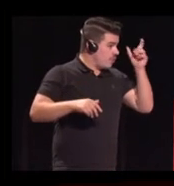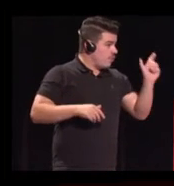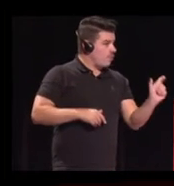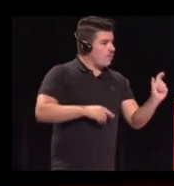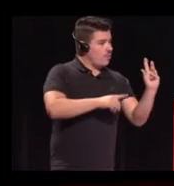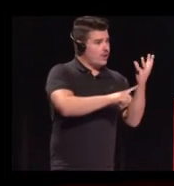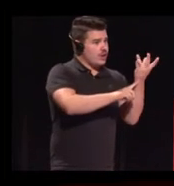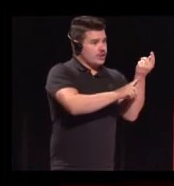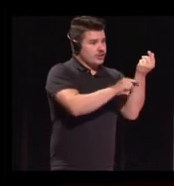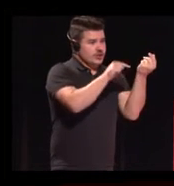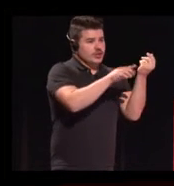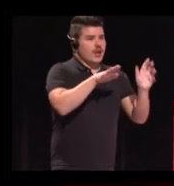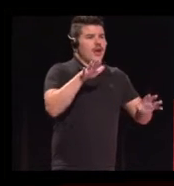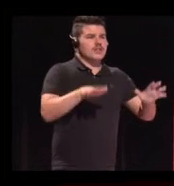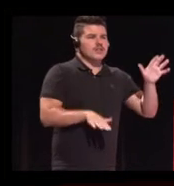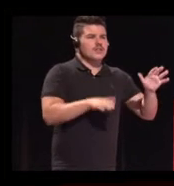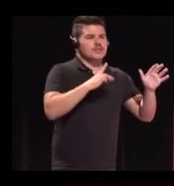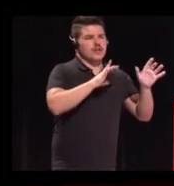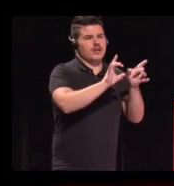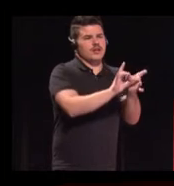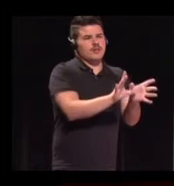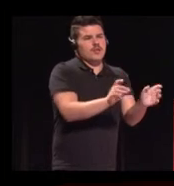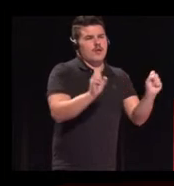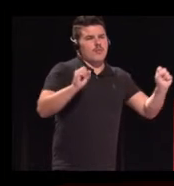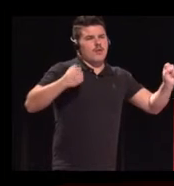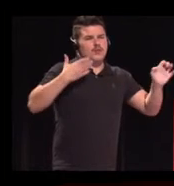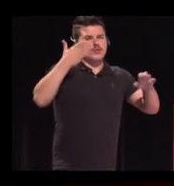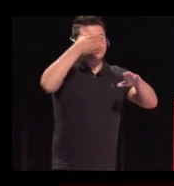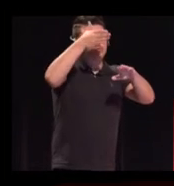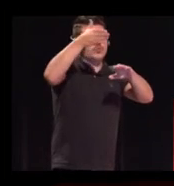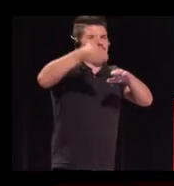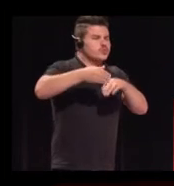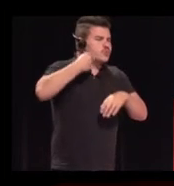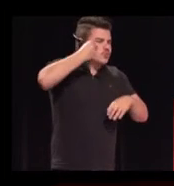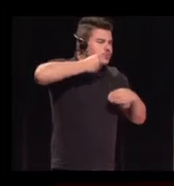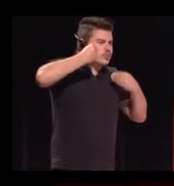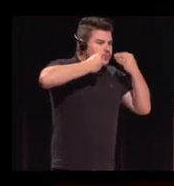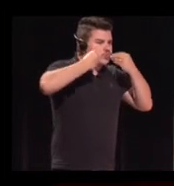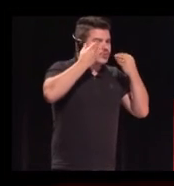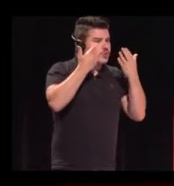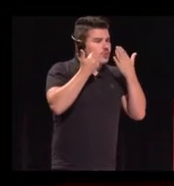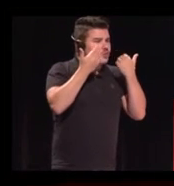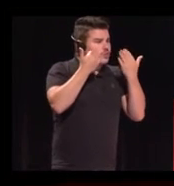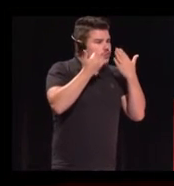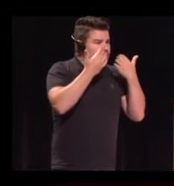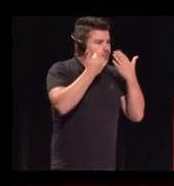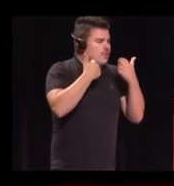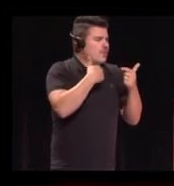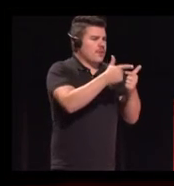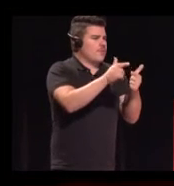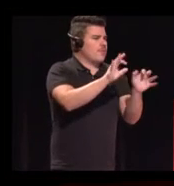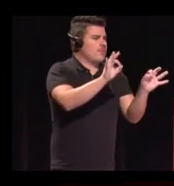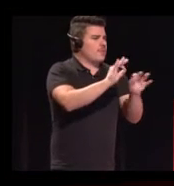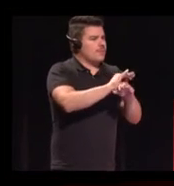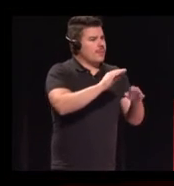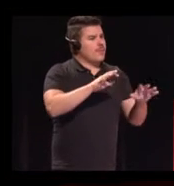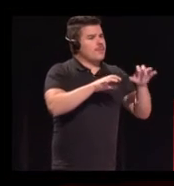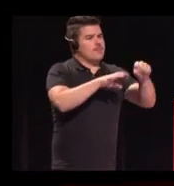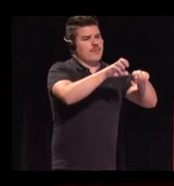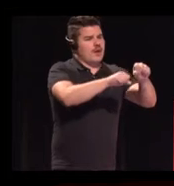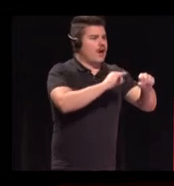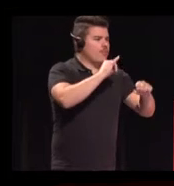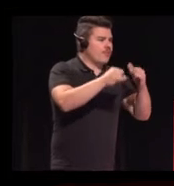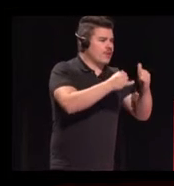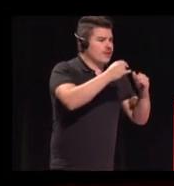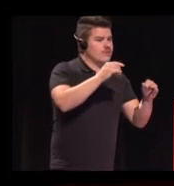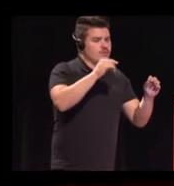usually free to explore. They have no problem taking shortcuts, jumping from one subject to another, even sometimes taking